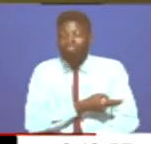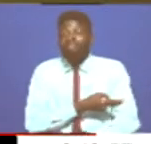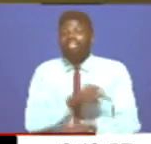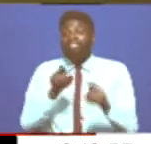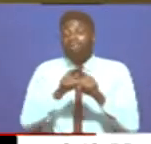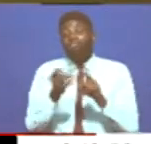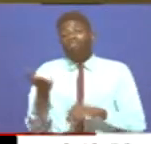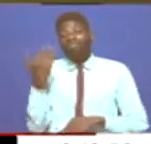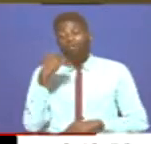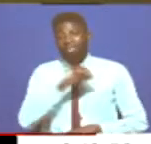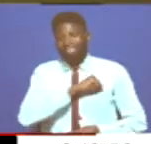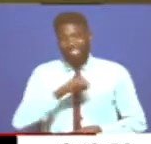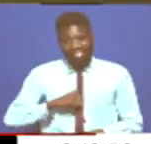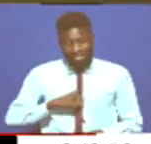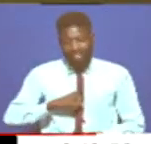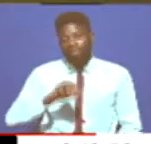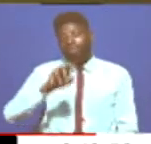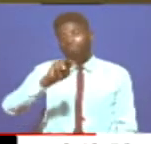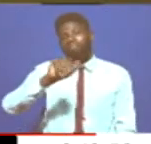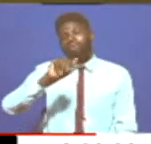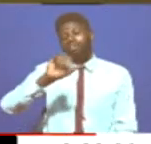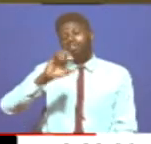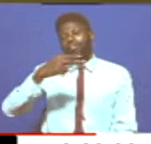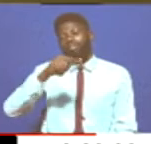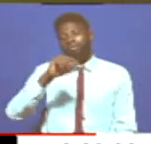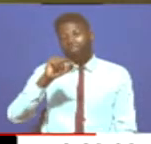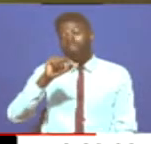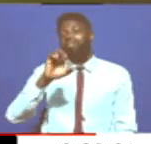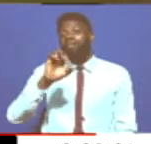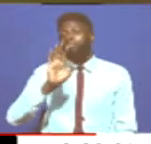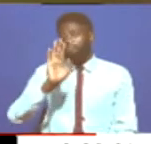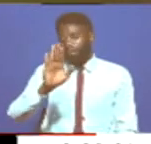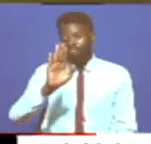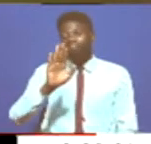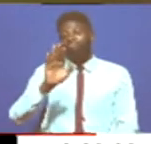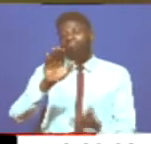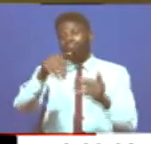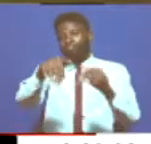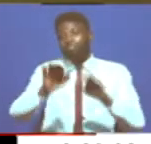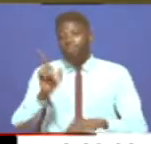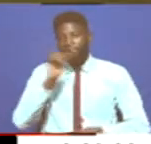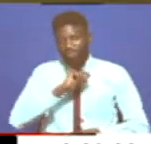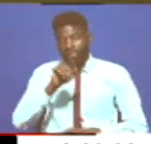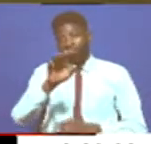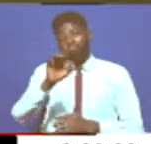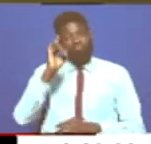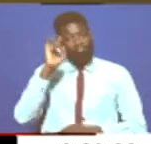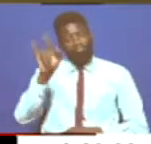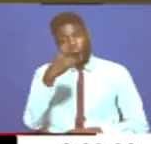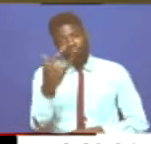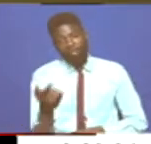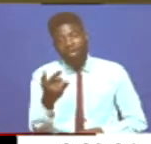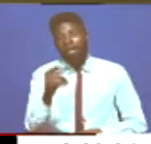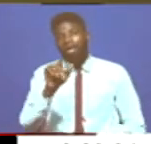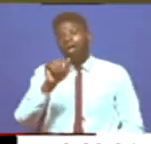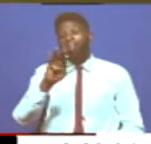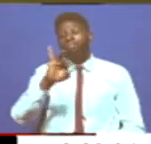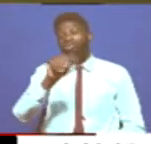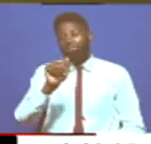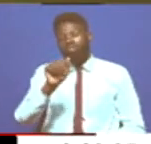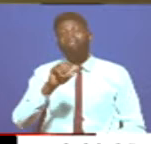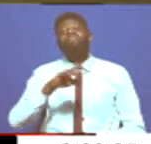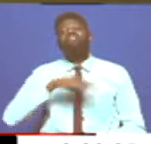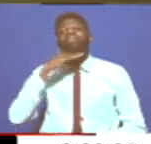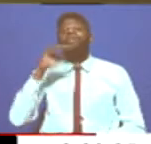laid to rest. Mashage collapsed at his home in Abuja and died on 19 February while being rushed to hospital. His remains